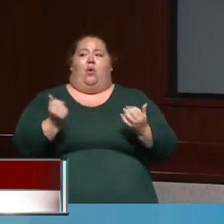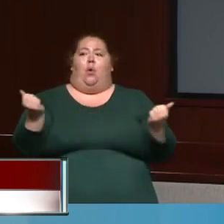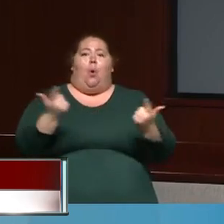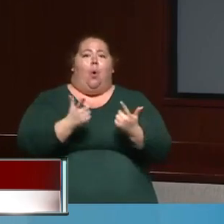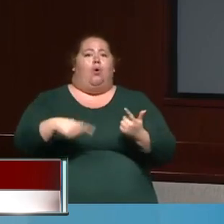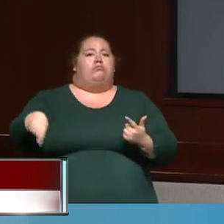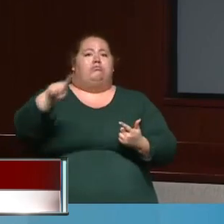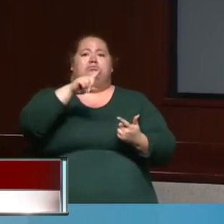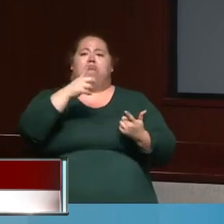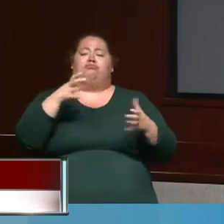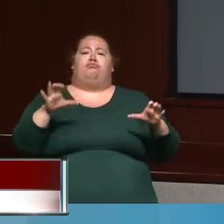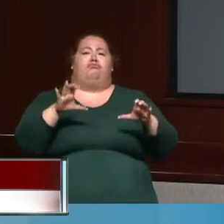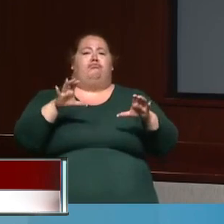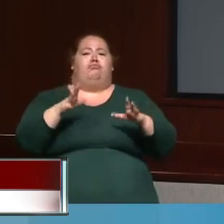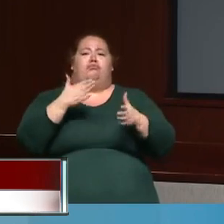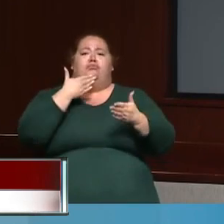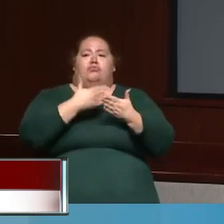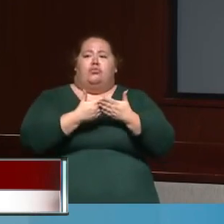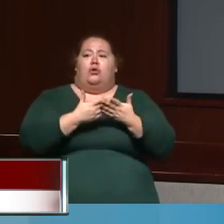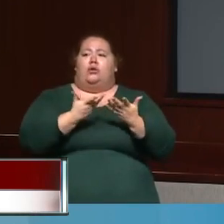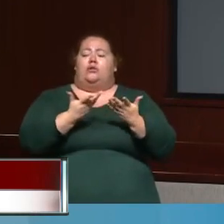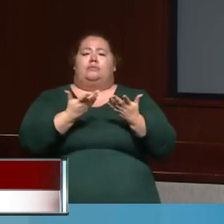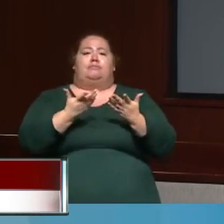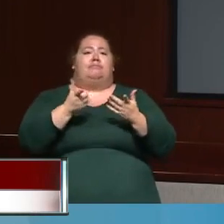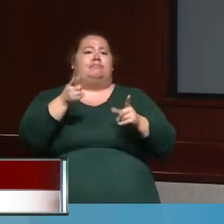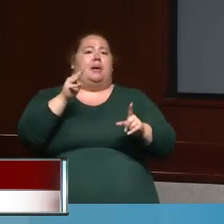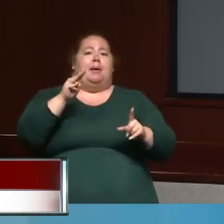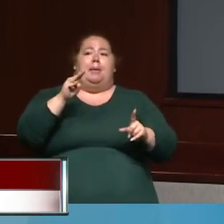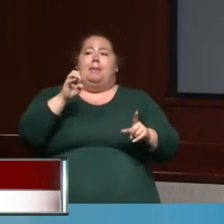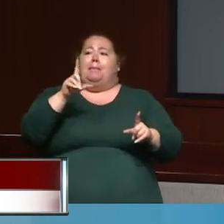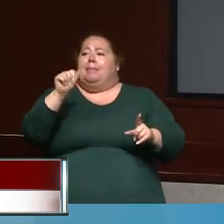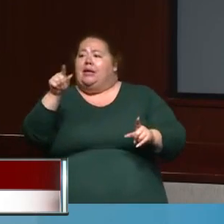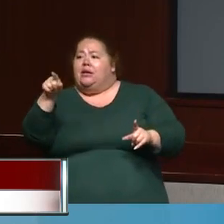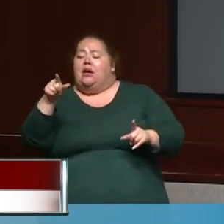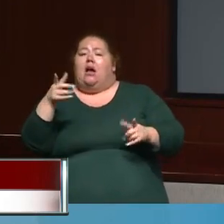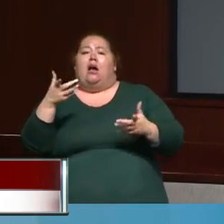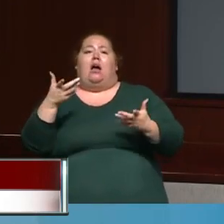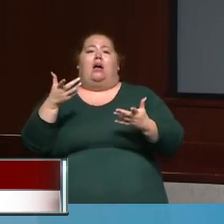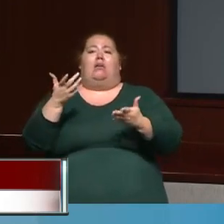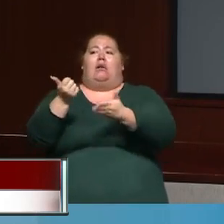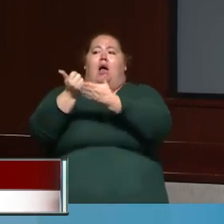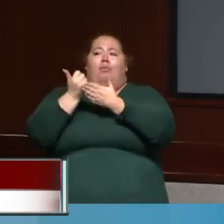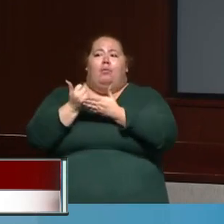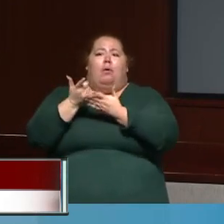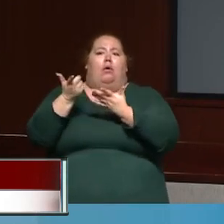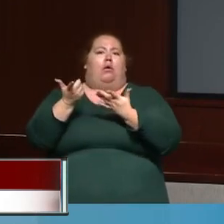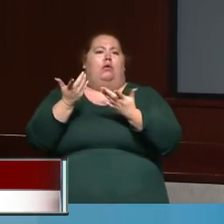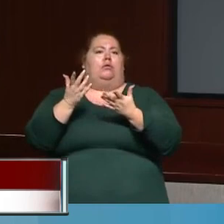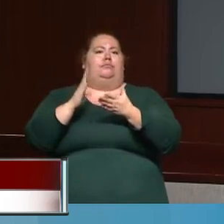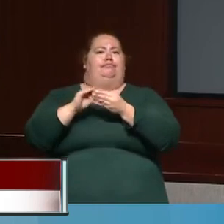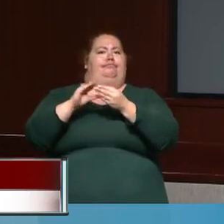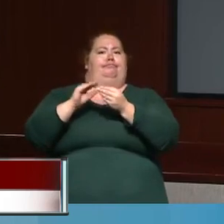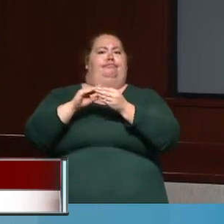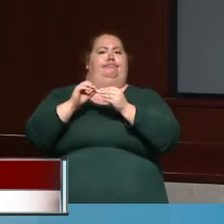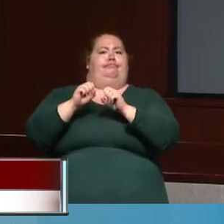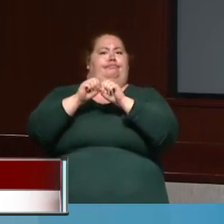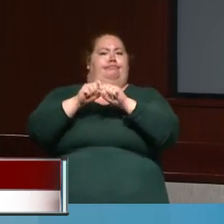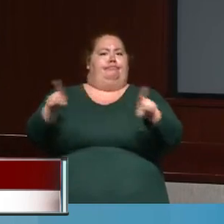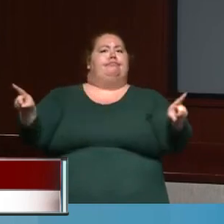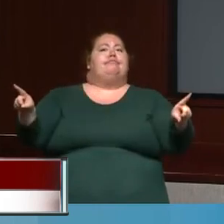whether it's the members of the media who continue to put out messages encouraging people